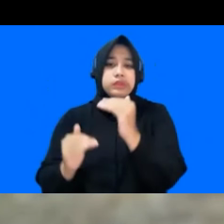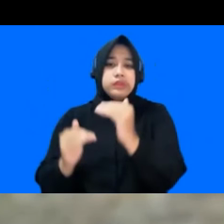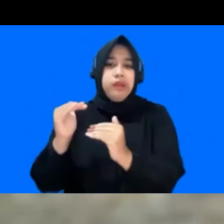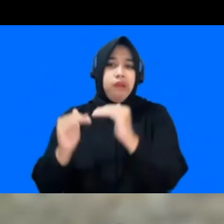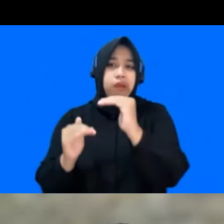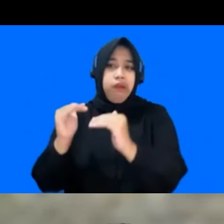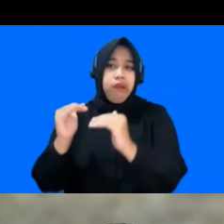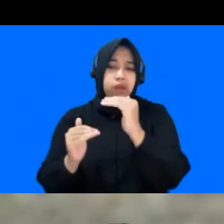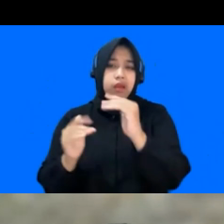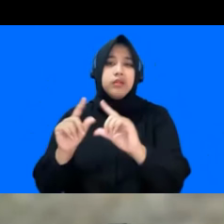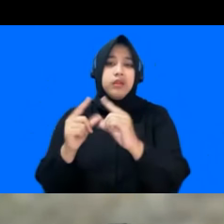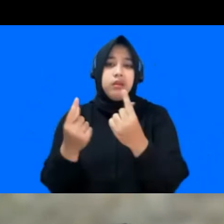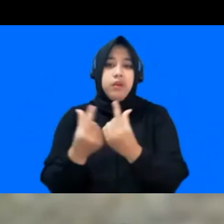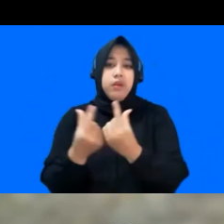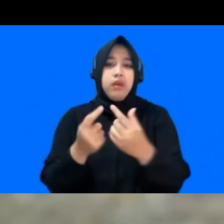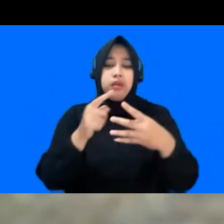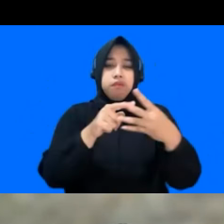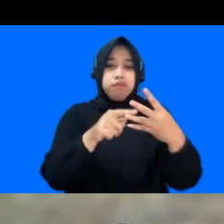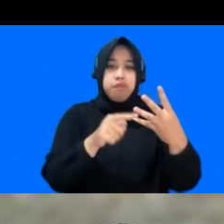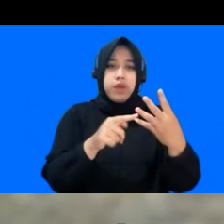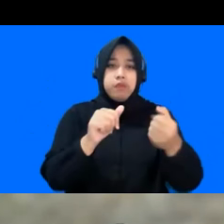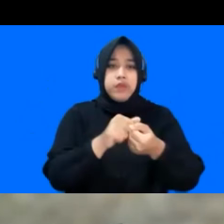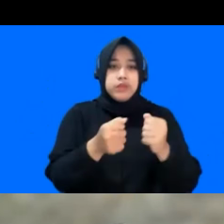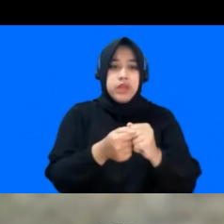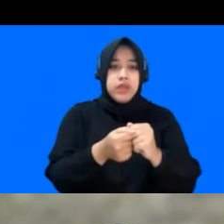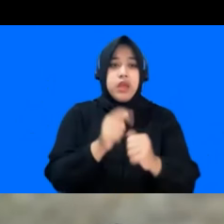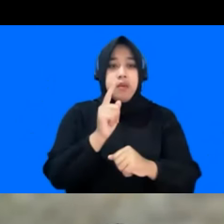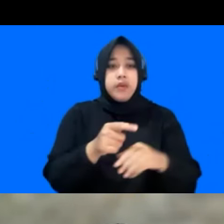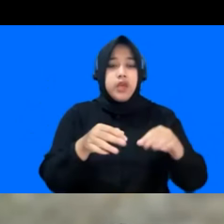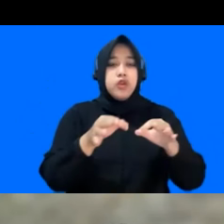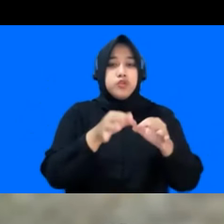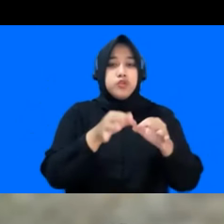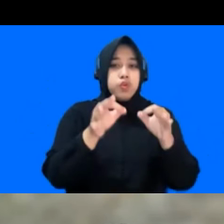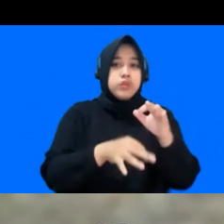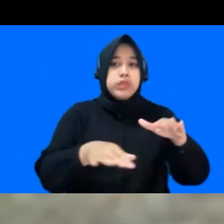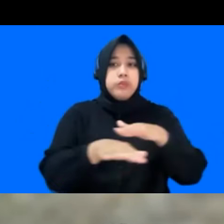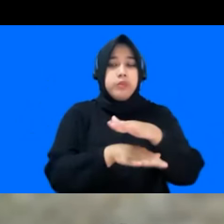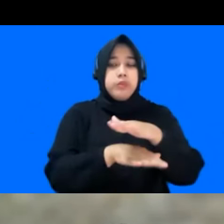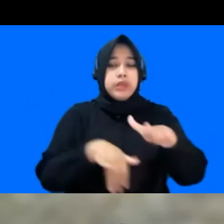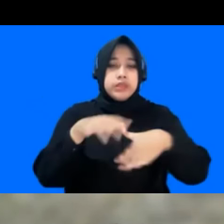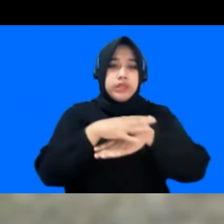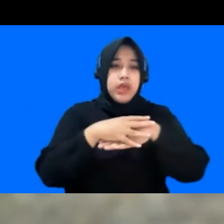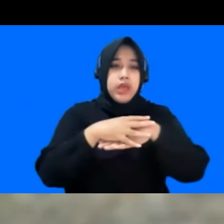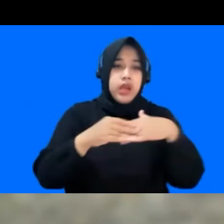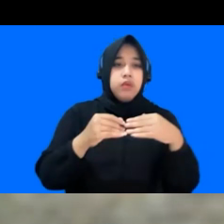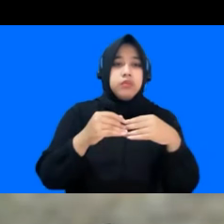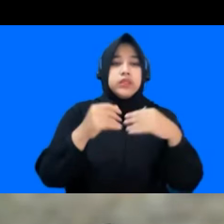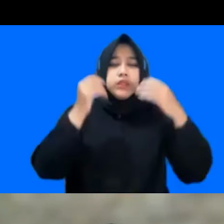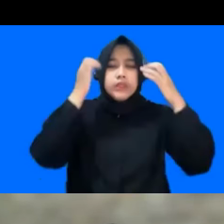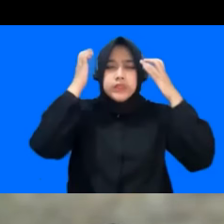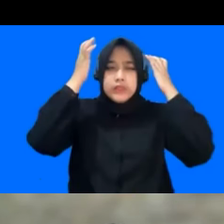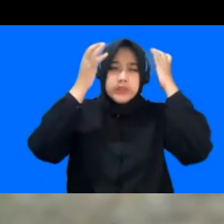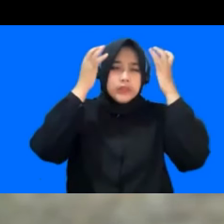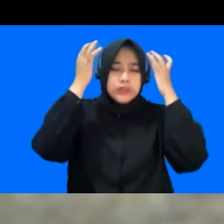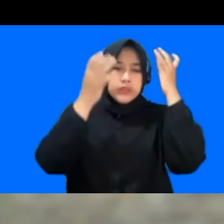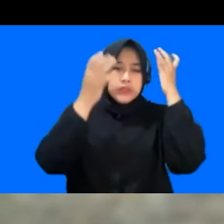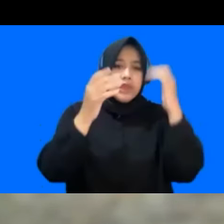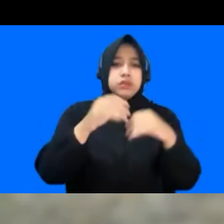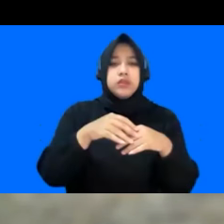challenges: to use nature-based solutions to reduce urban stress, to use them as well to reduce urban flooding